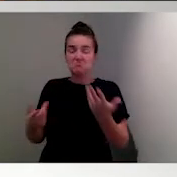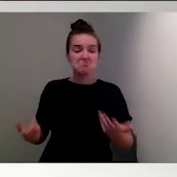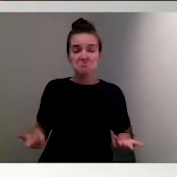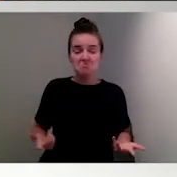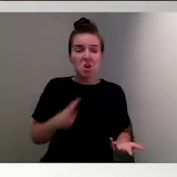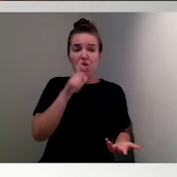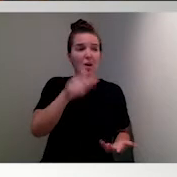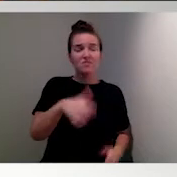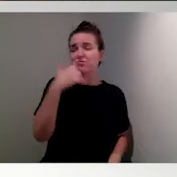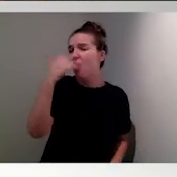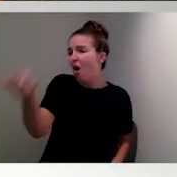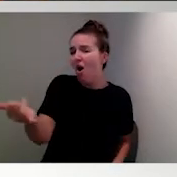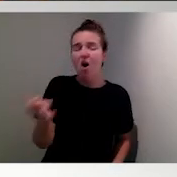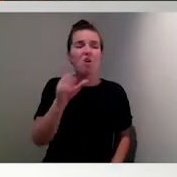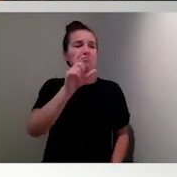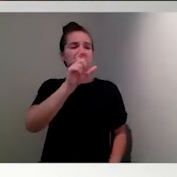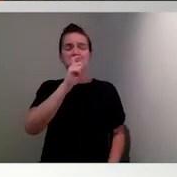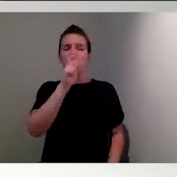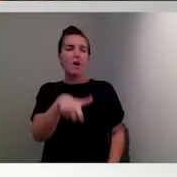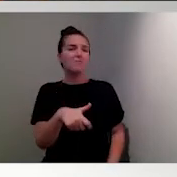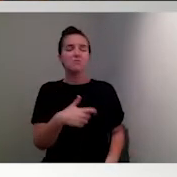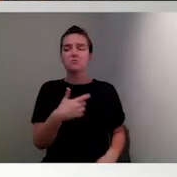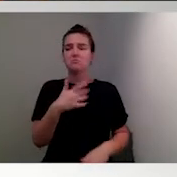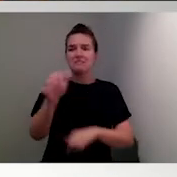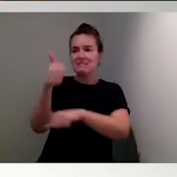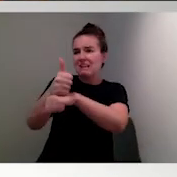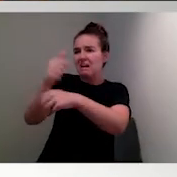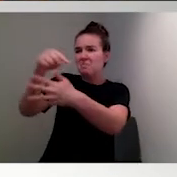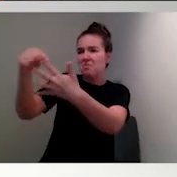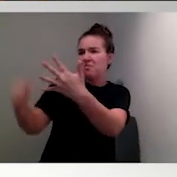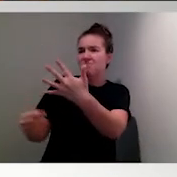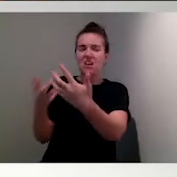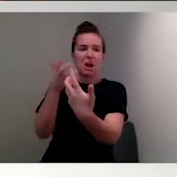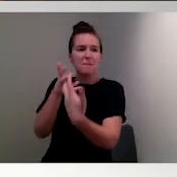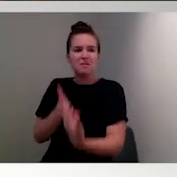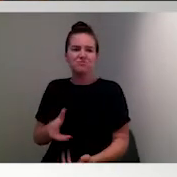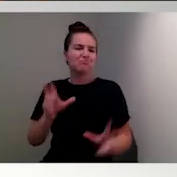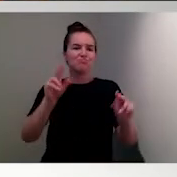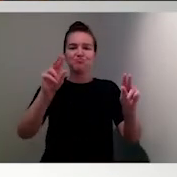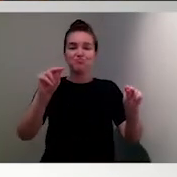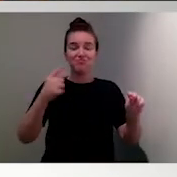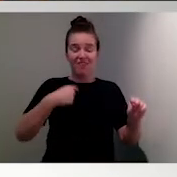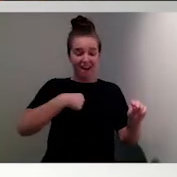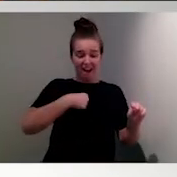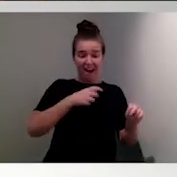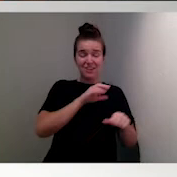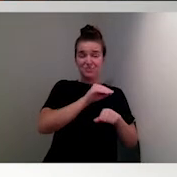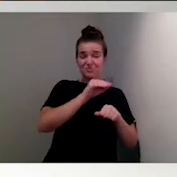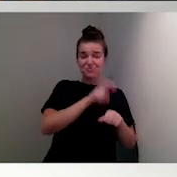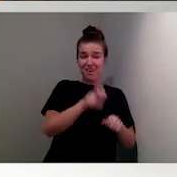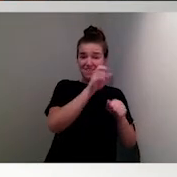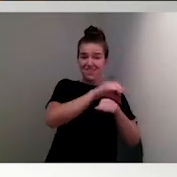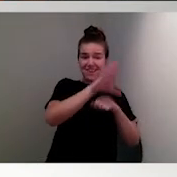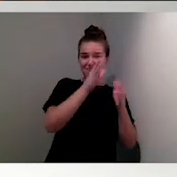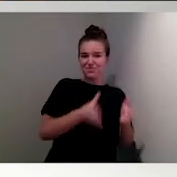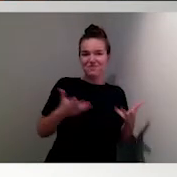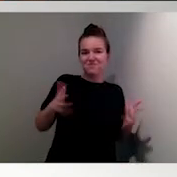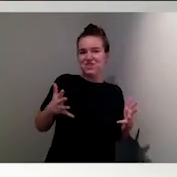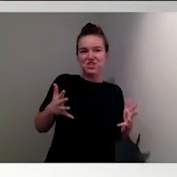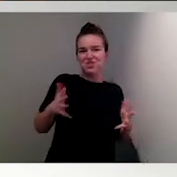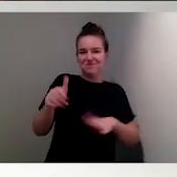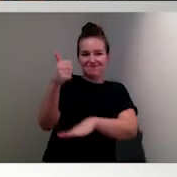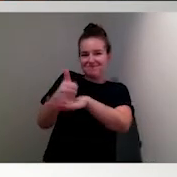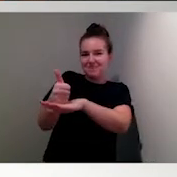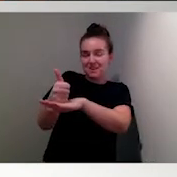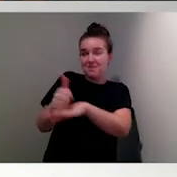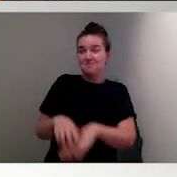that they have that. I've already paved the way for you. And that's important whether you're going to an all-inclusive, if